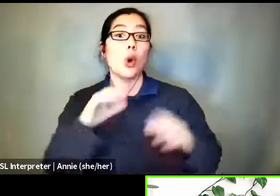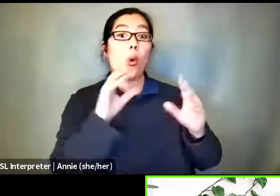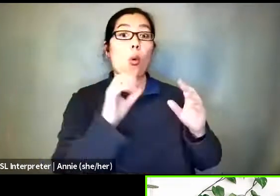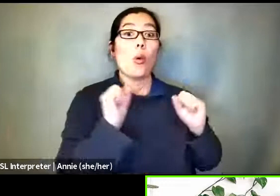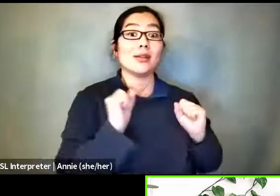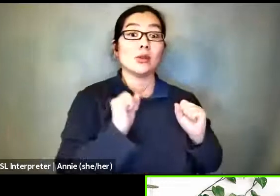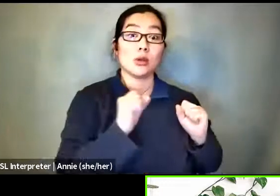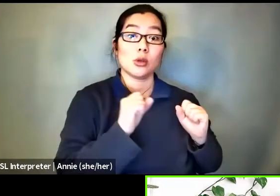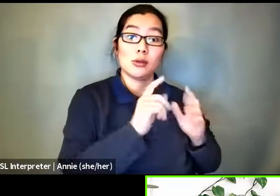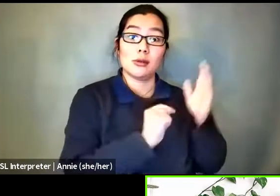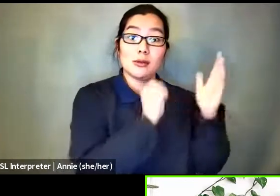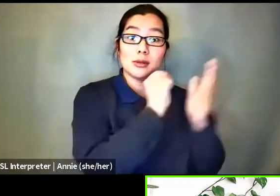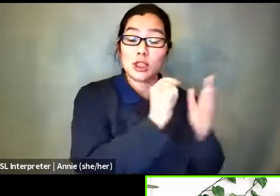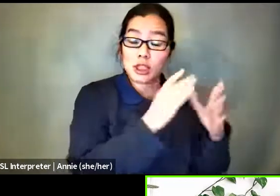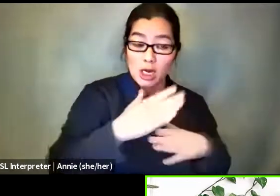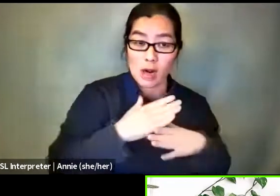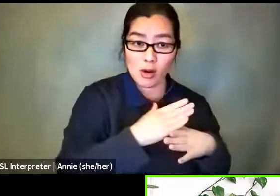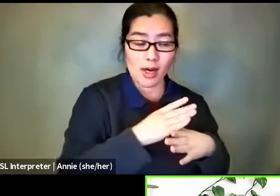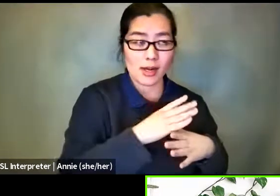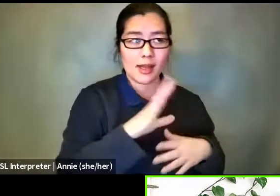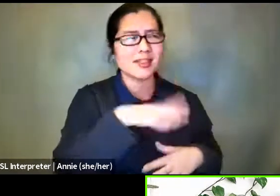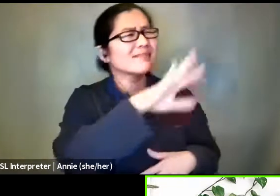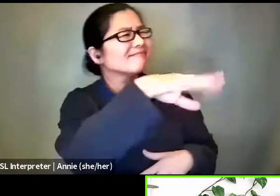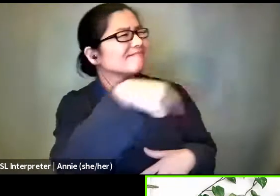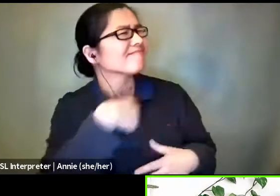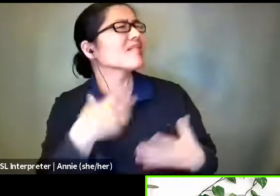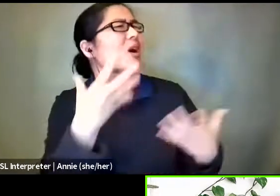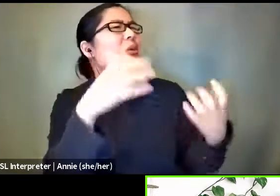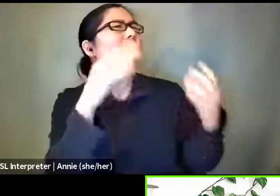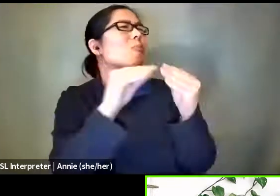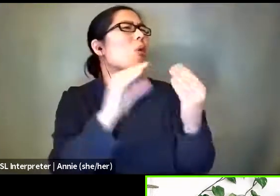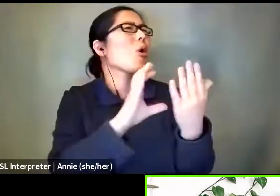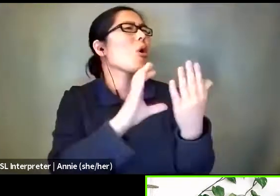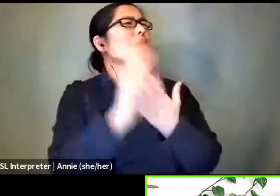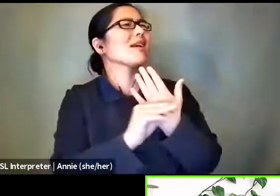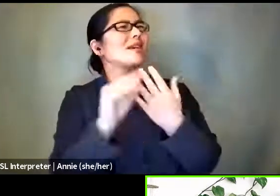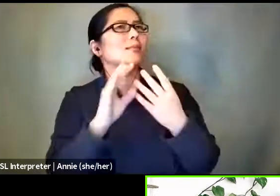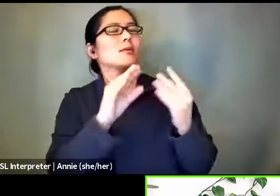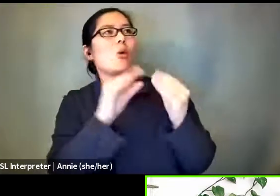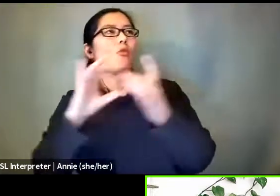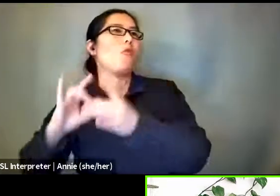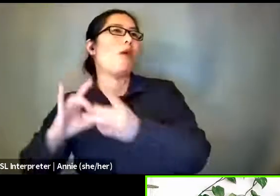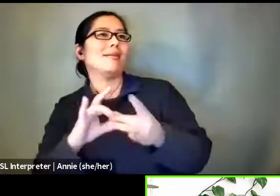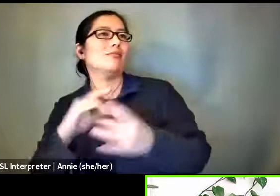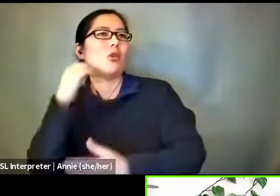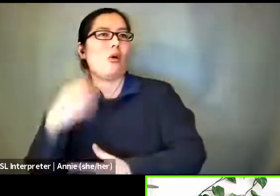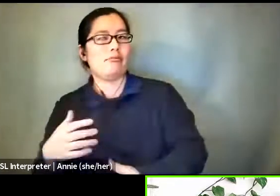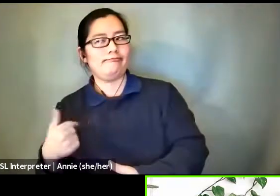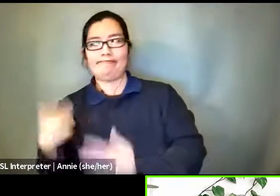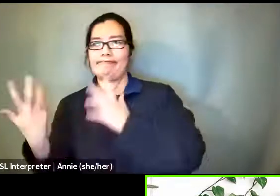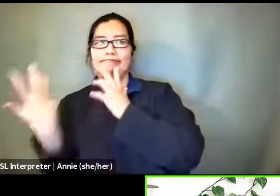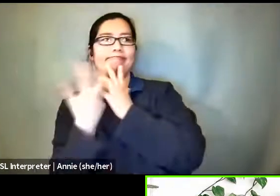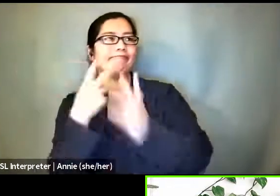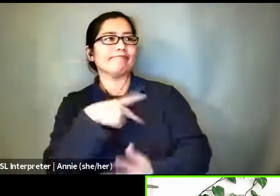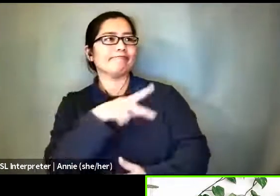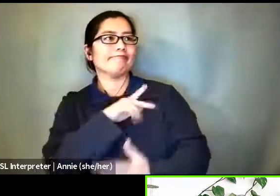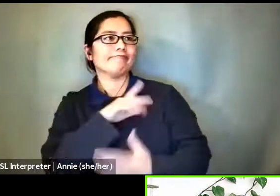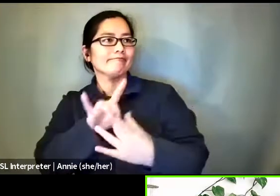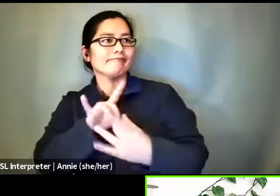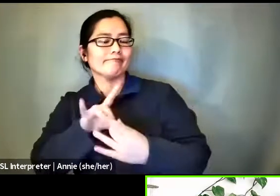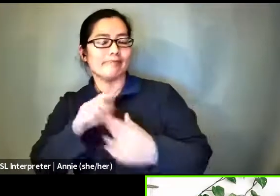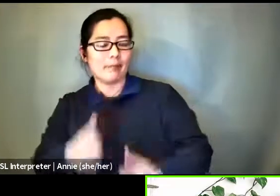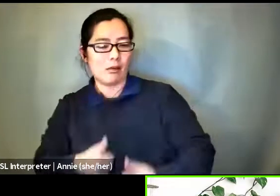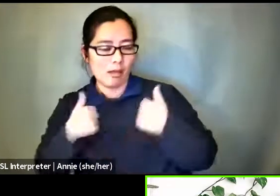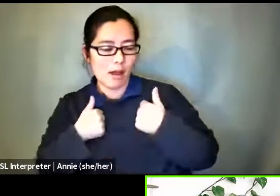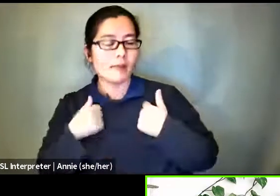see more culturally relevant programming in their CS courses. We included 4 to 6 modules per course that had